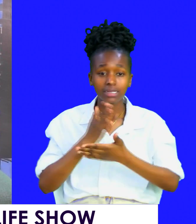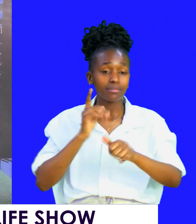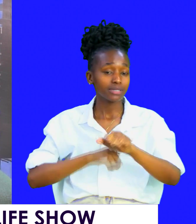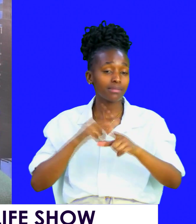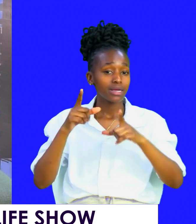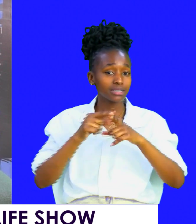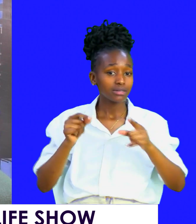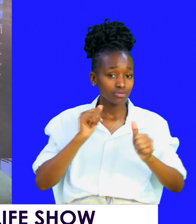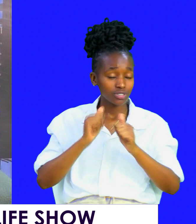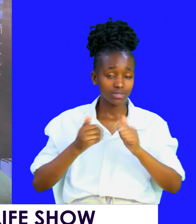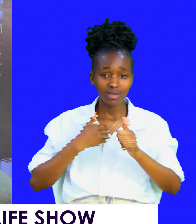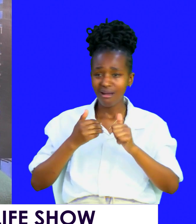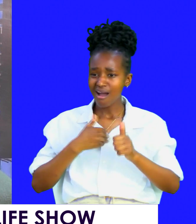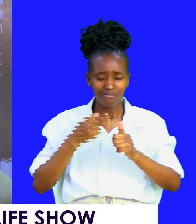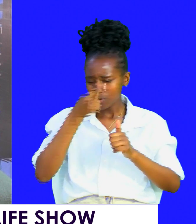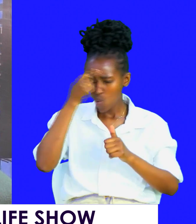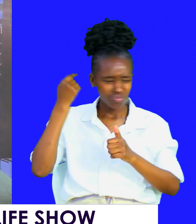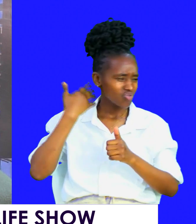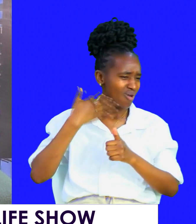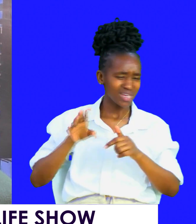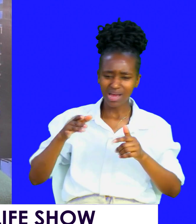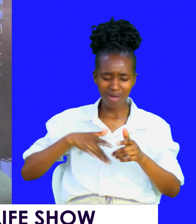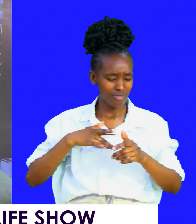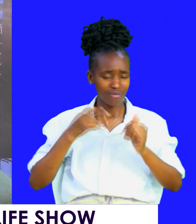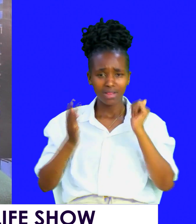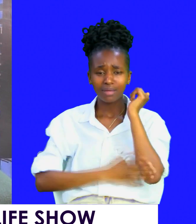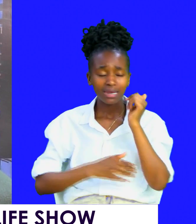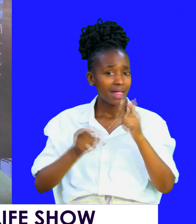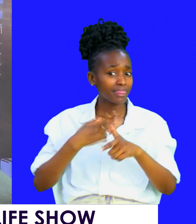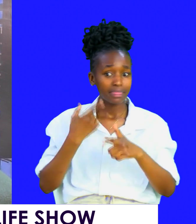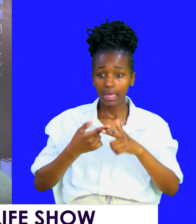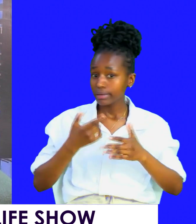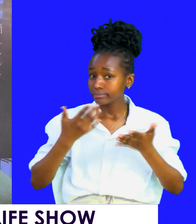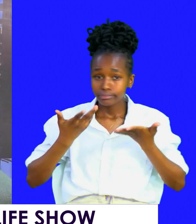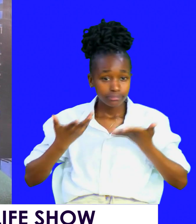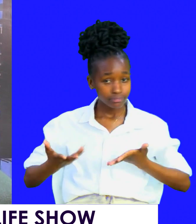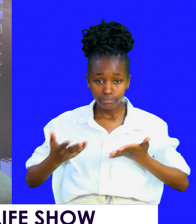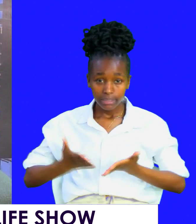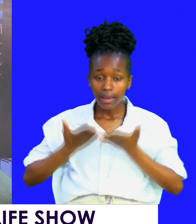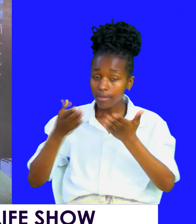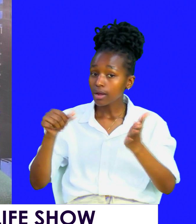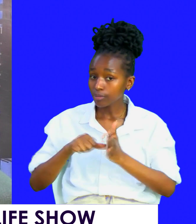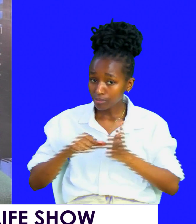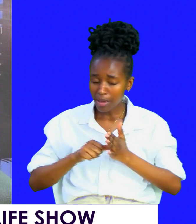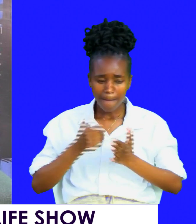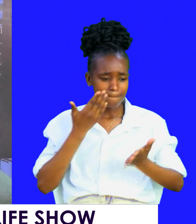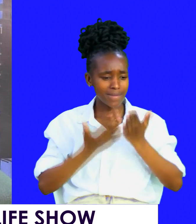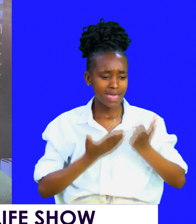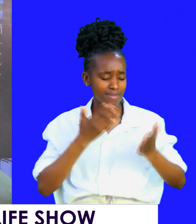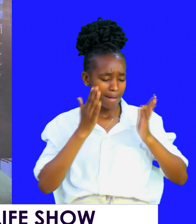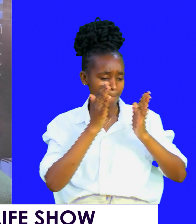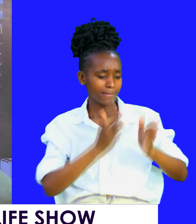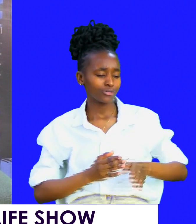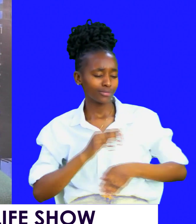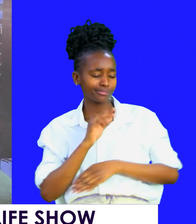are said in resentment, come from envy. You know, somebody may be admiring you,